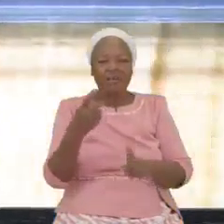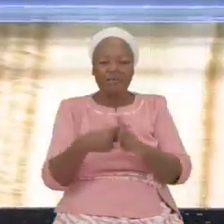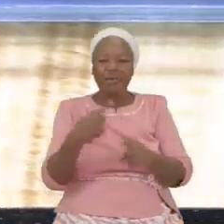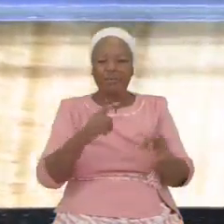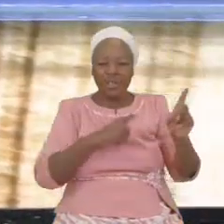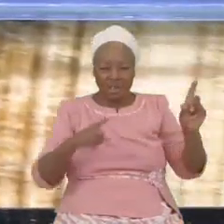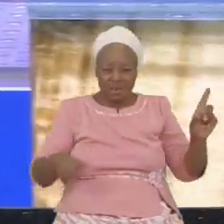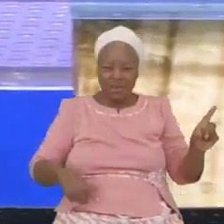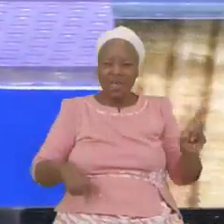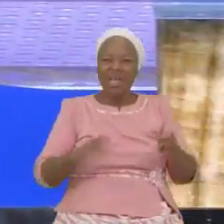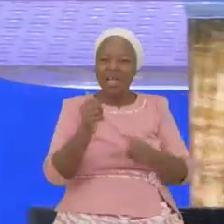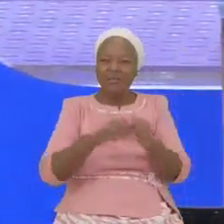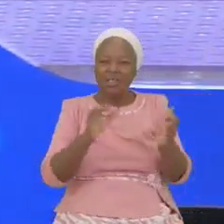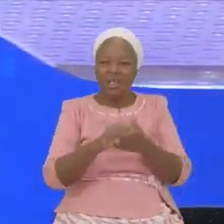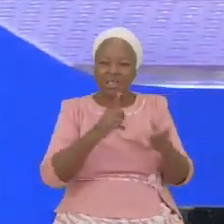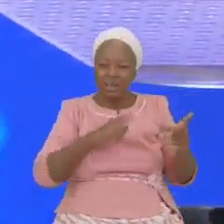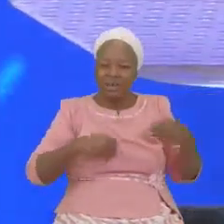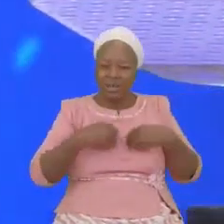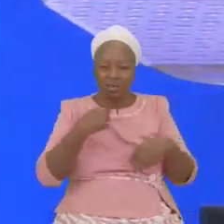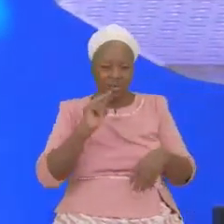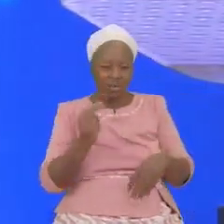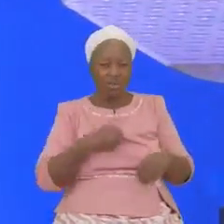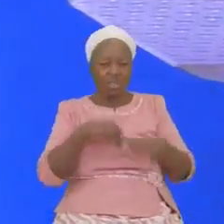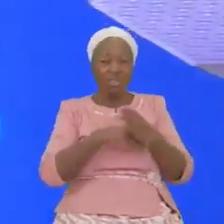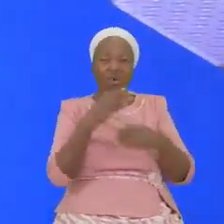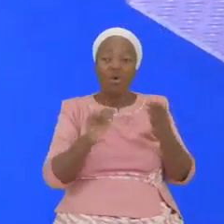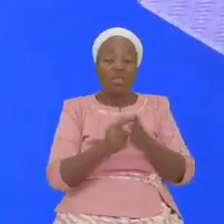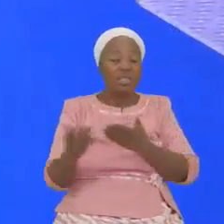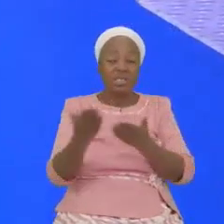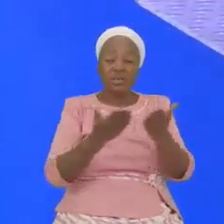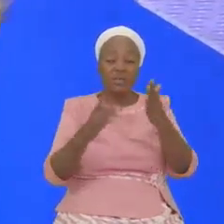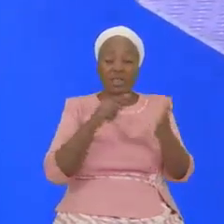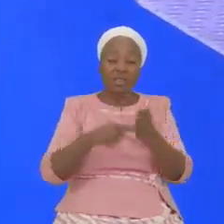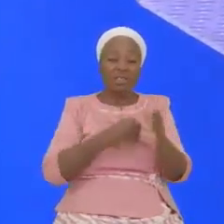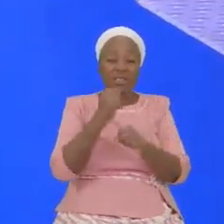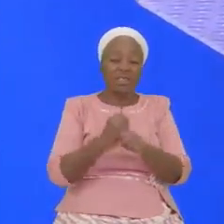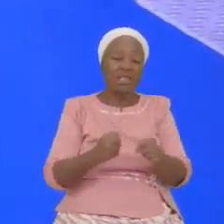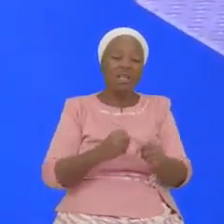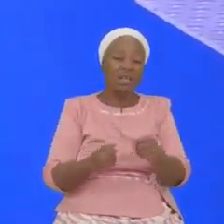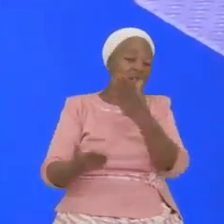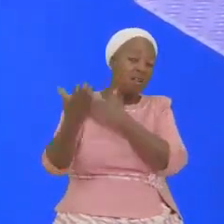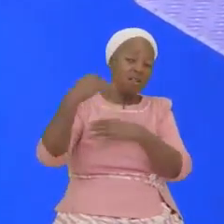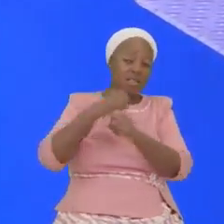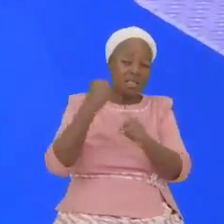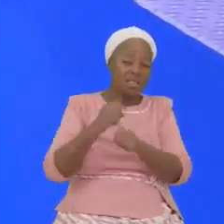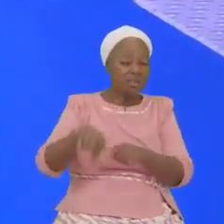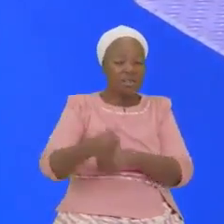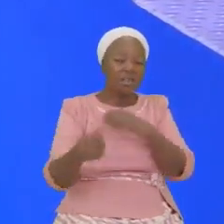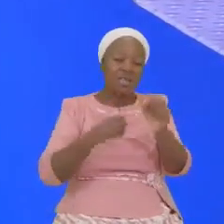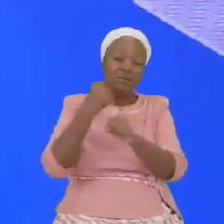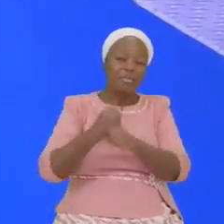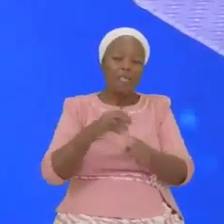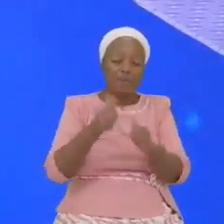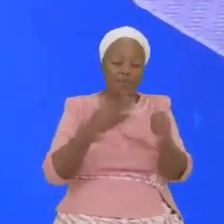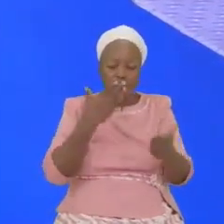the Lord. Everything the Lord has told us in all these services, this year, last year, the other year, every good thing the Lord